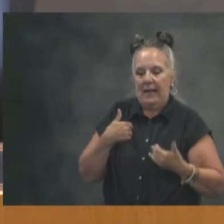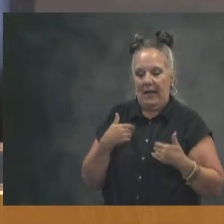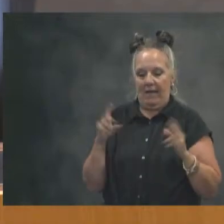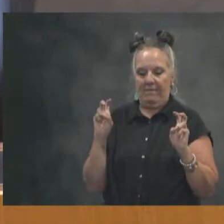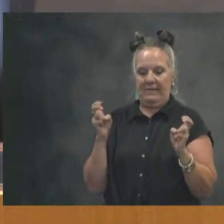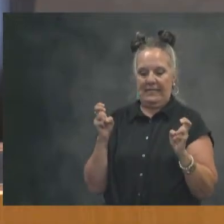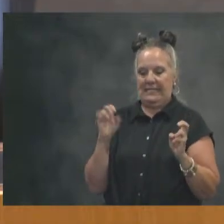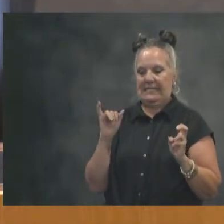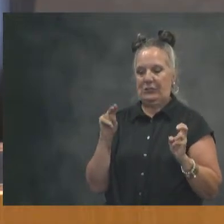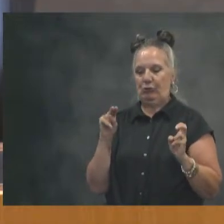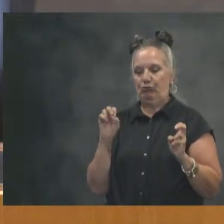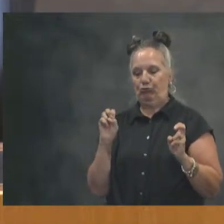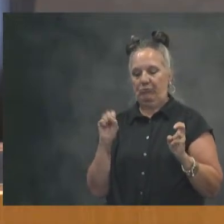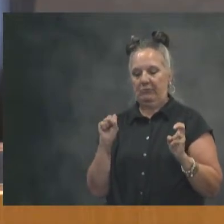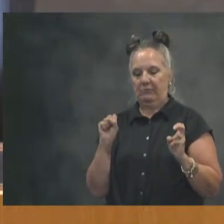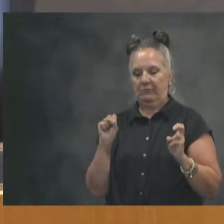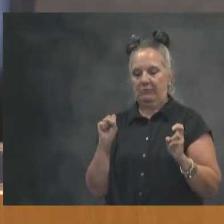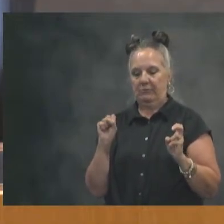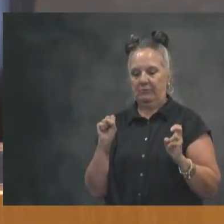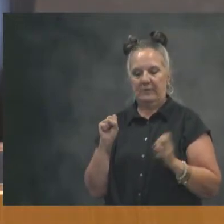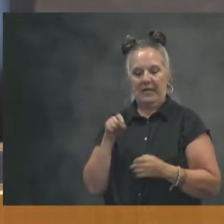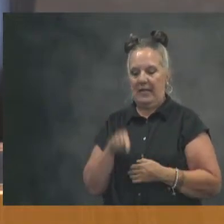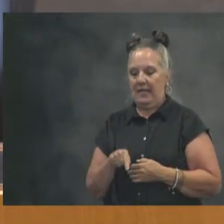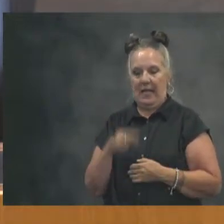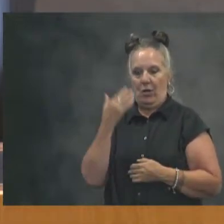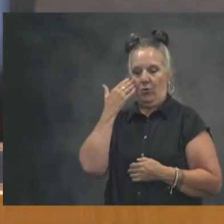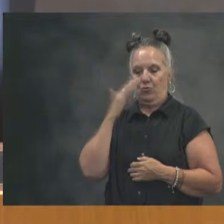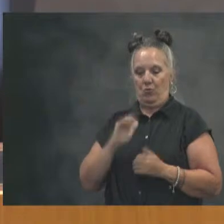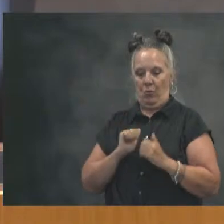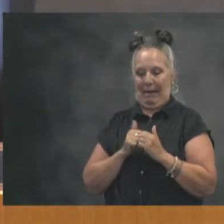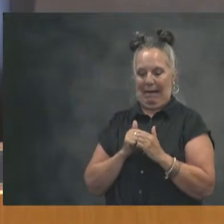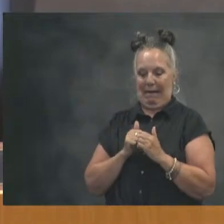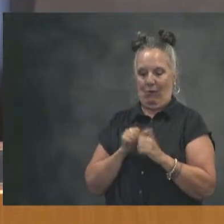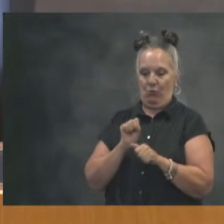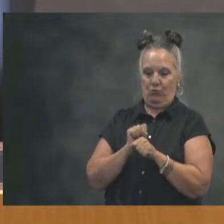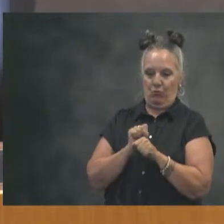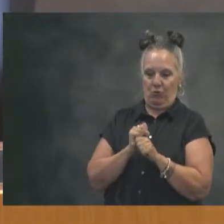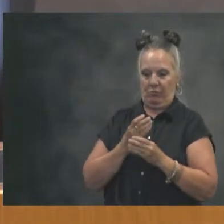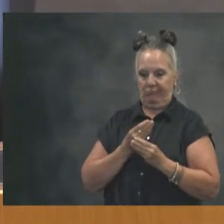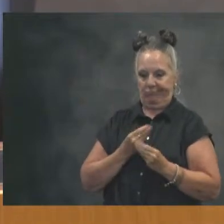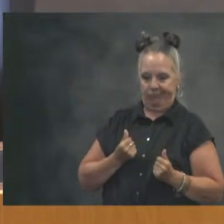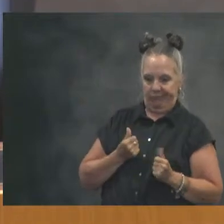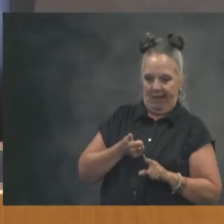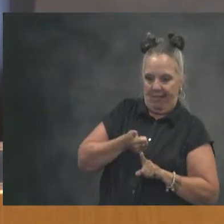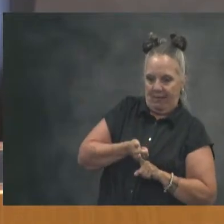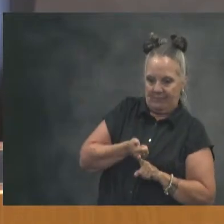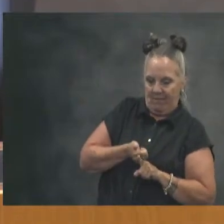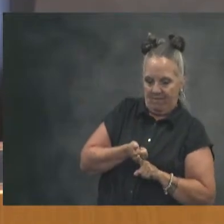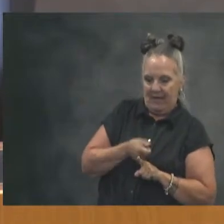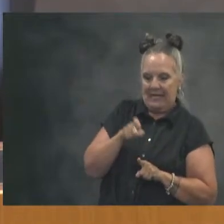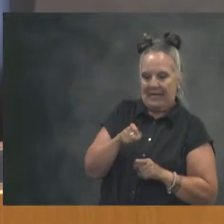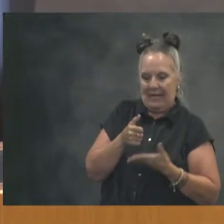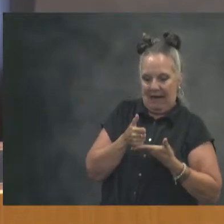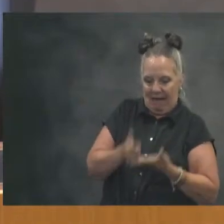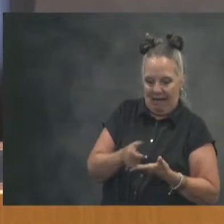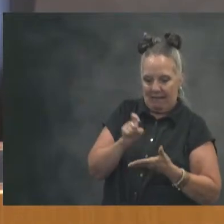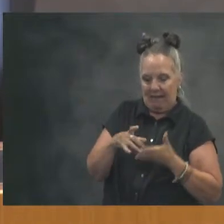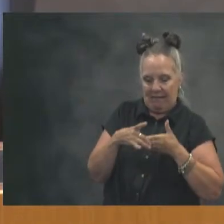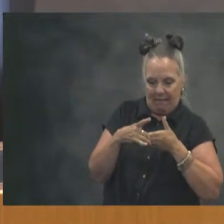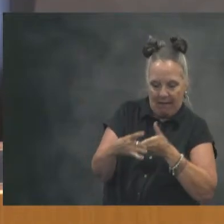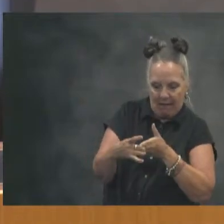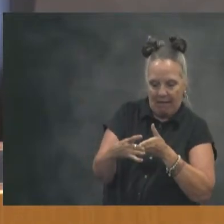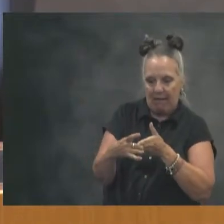issues and they don't know how to work it out. So they need help, they need